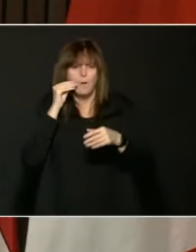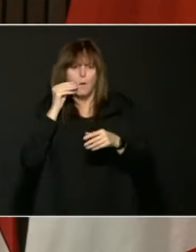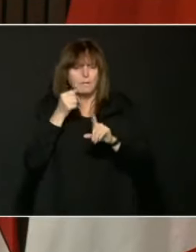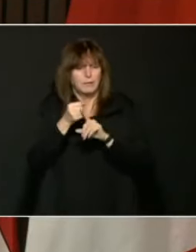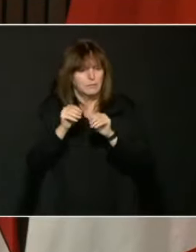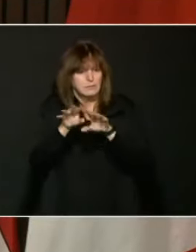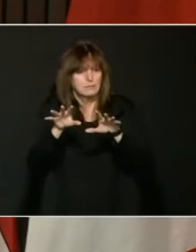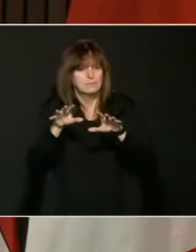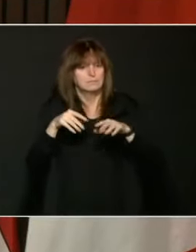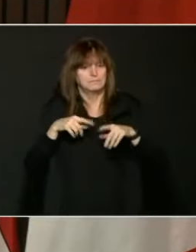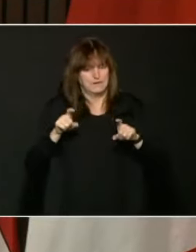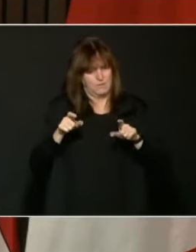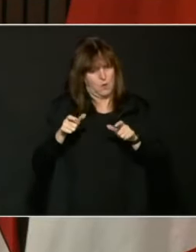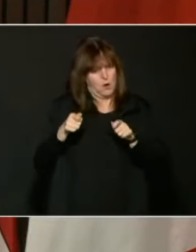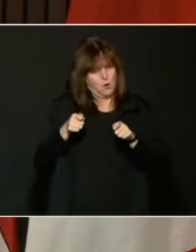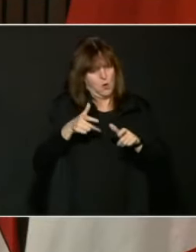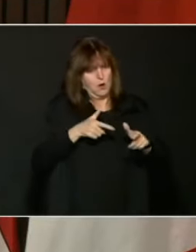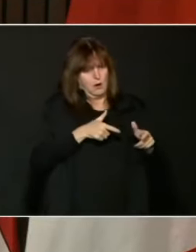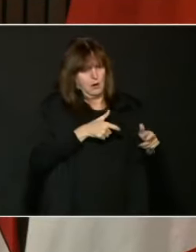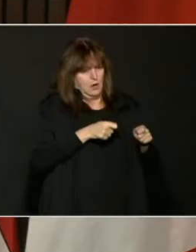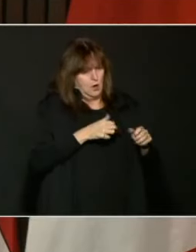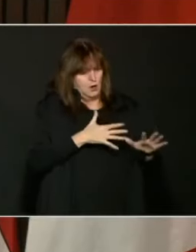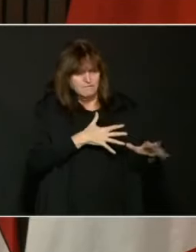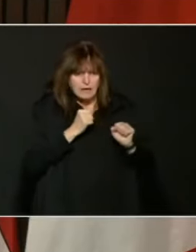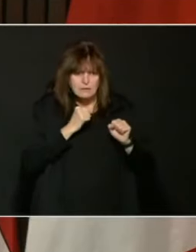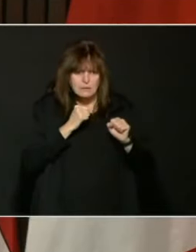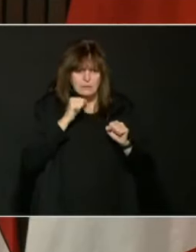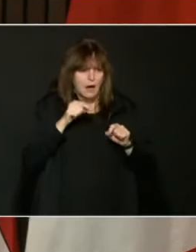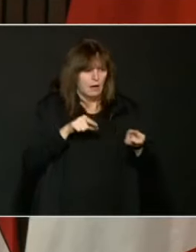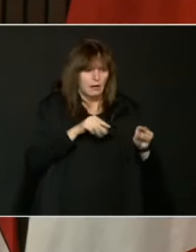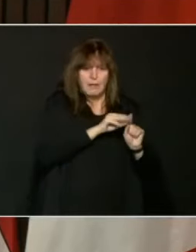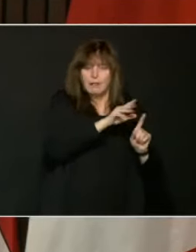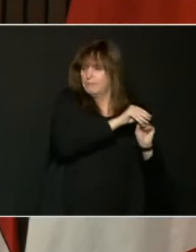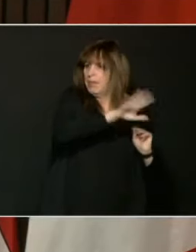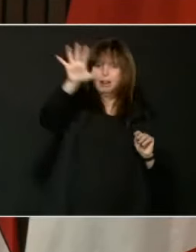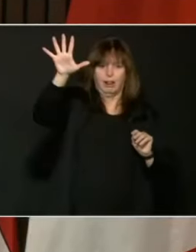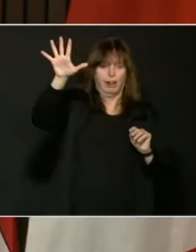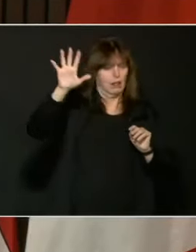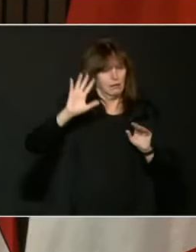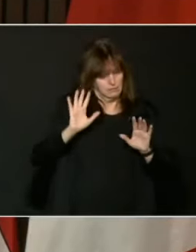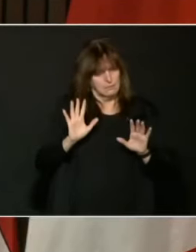make sure that those don't spread into a wider community-type process.